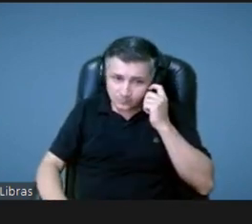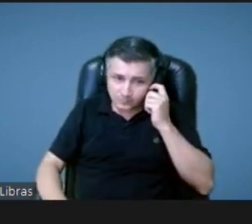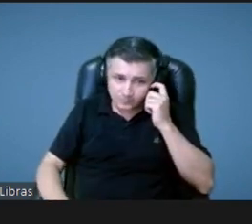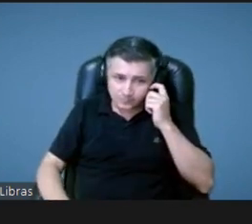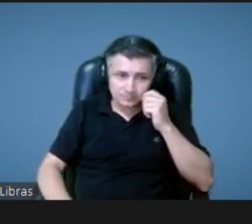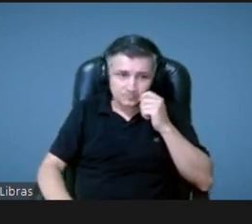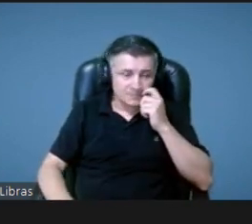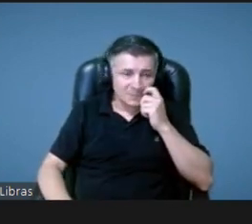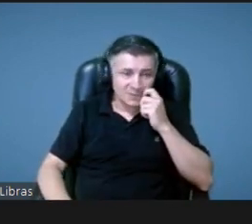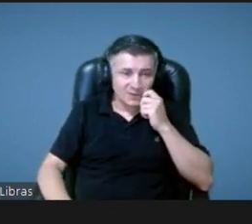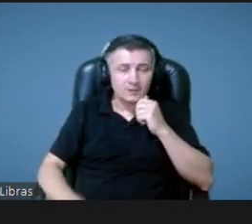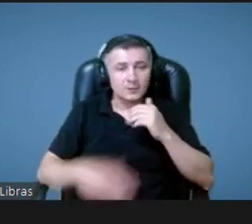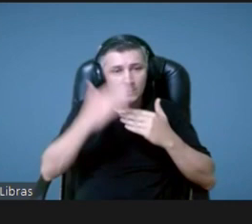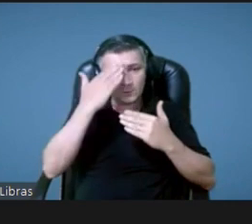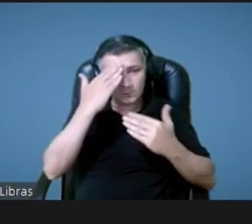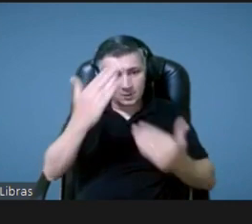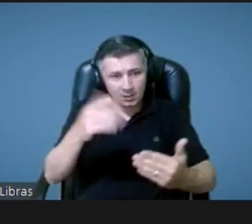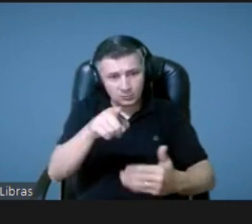term?